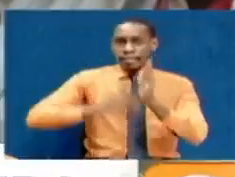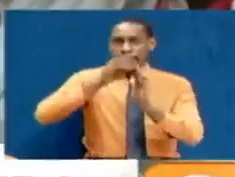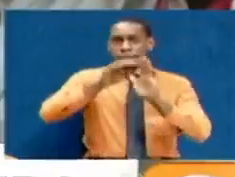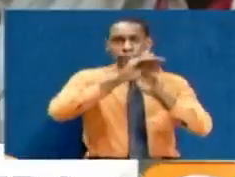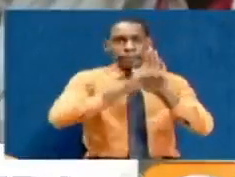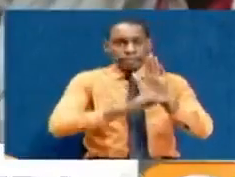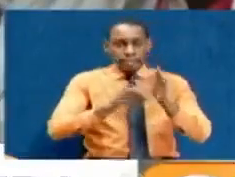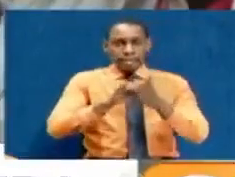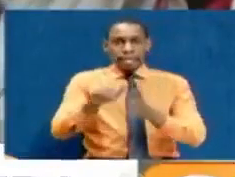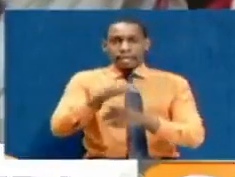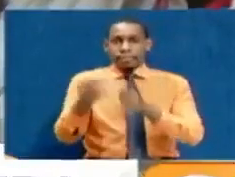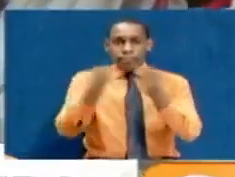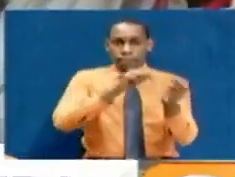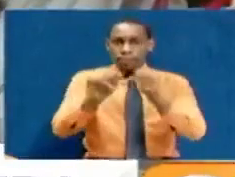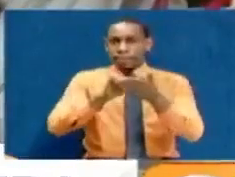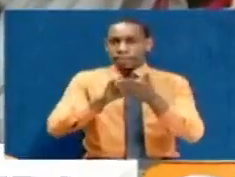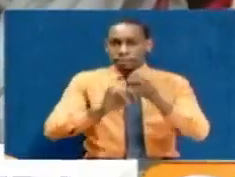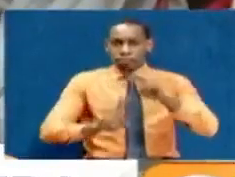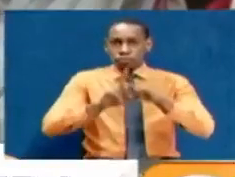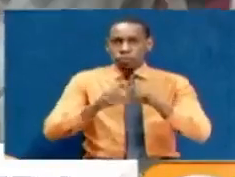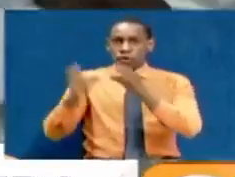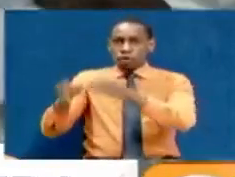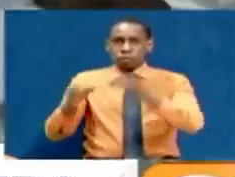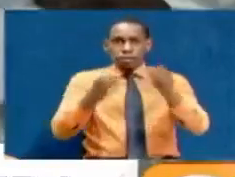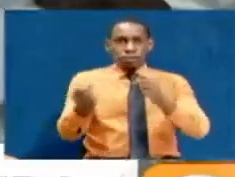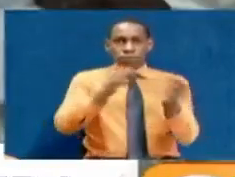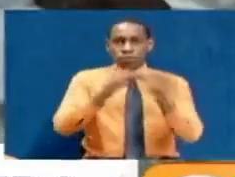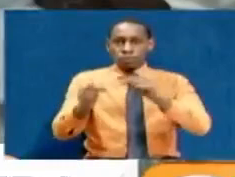of programs in contested areas that trigger inter-clan